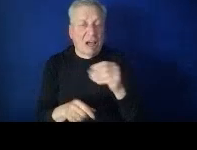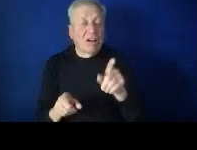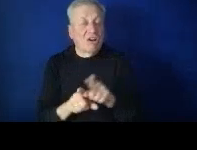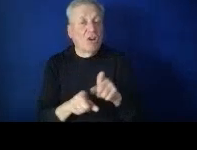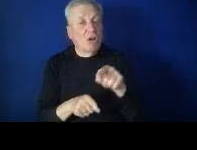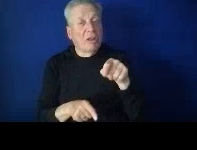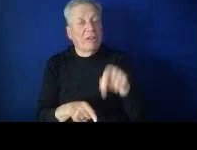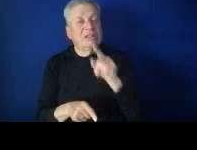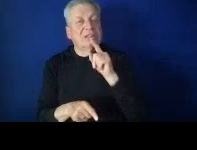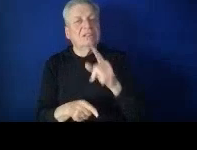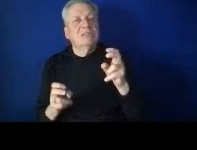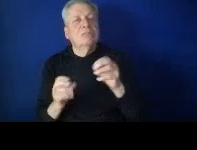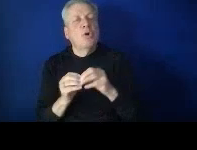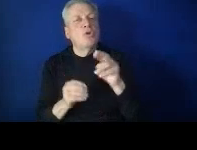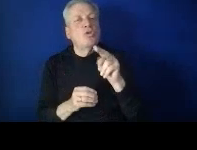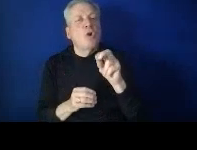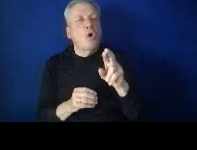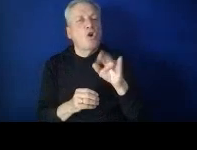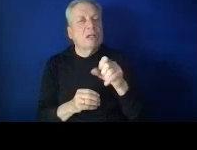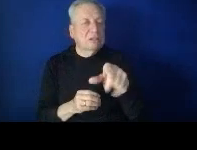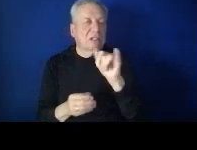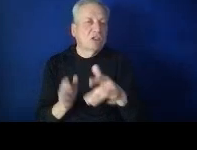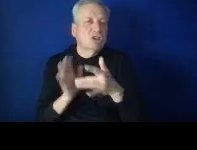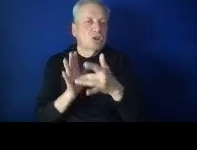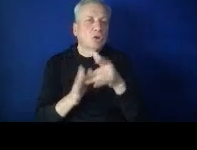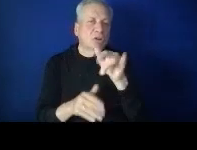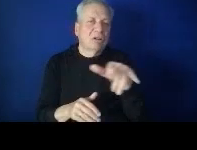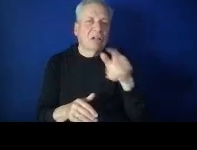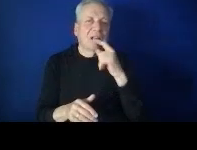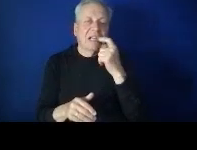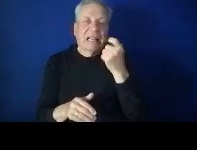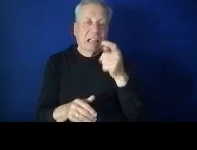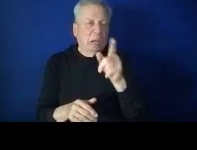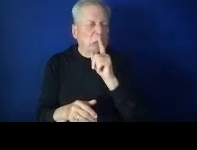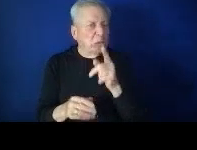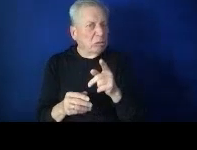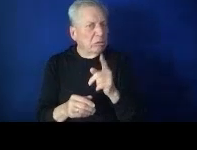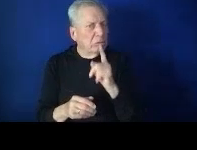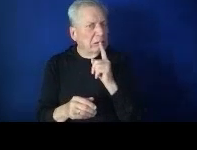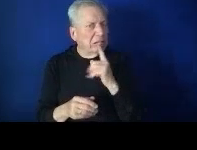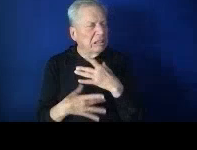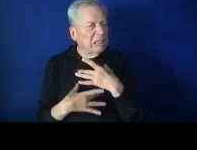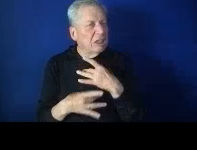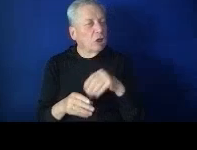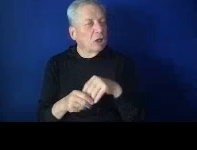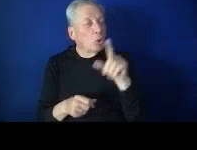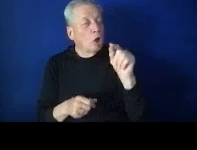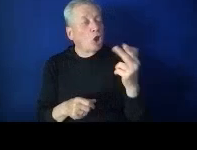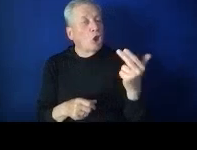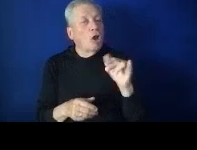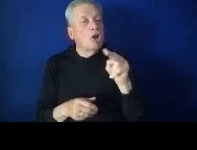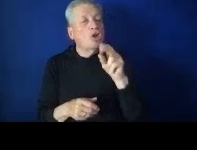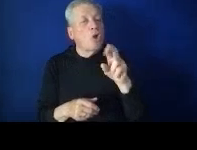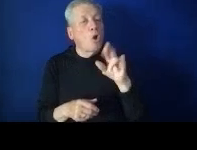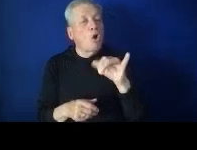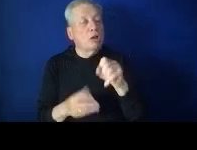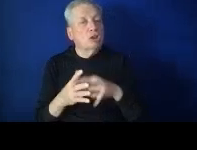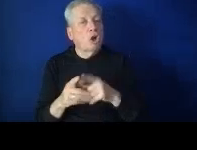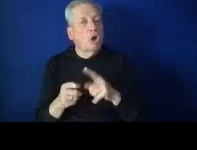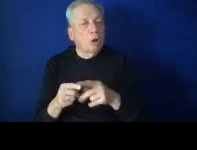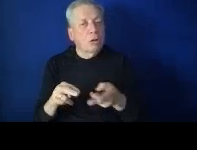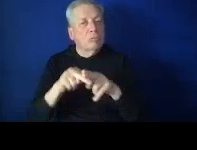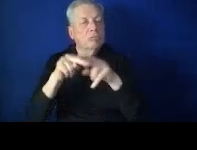Norris showing here. This little signal here was really interesting. In 2013, Norris started going up at the